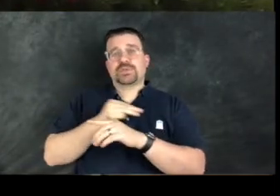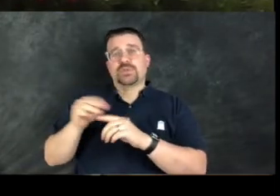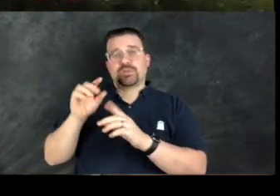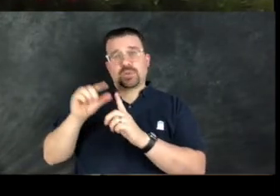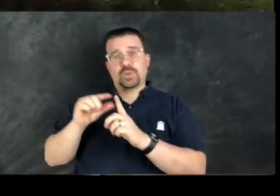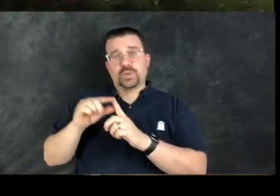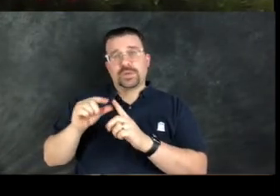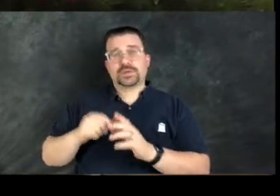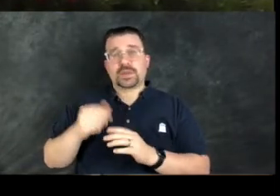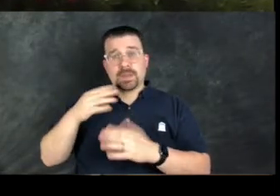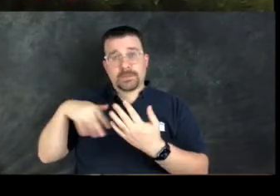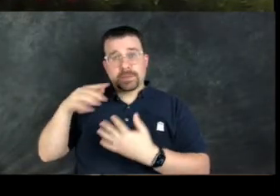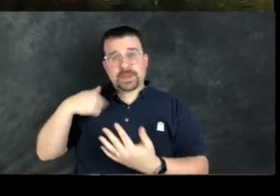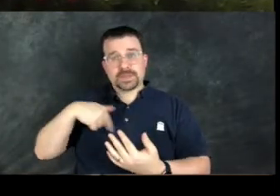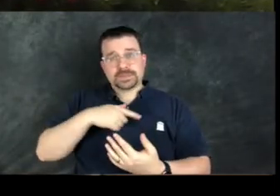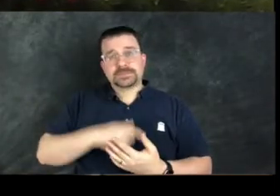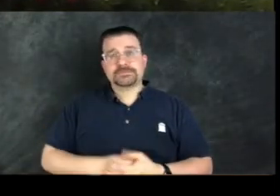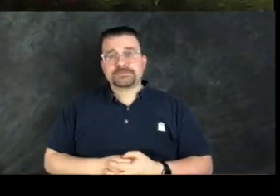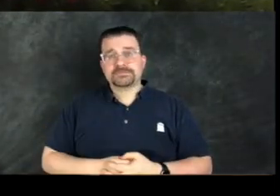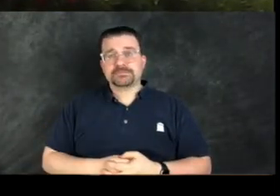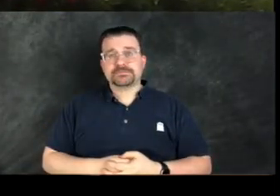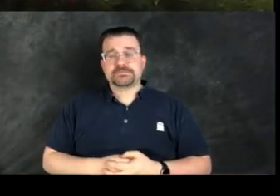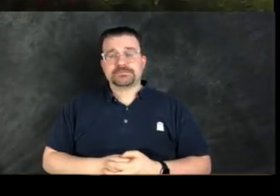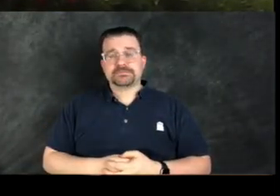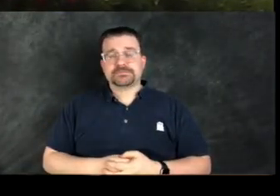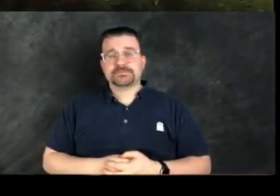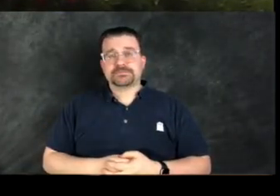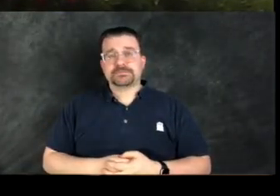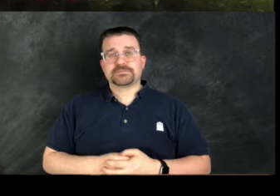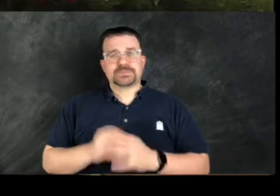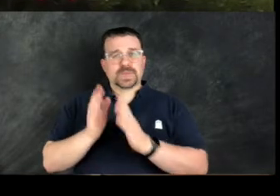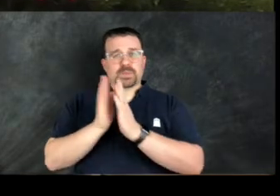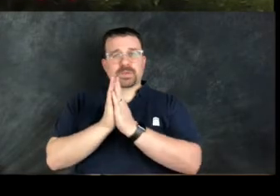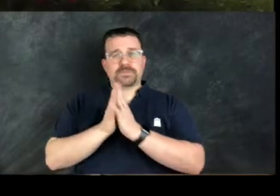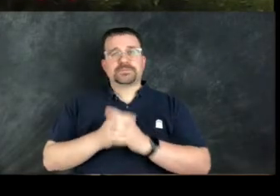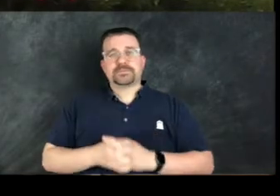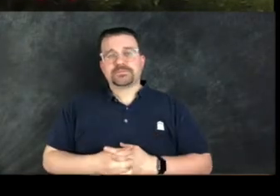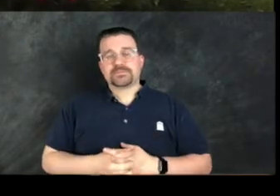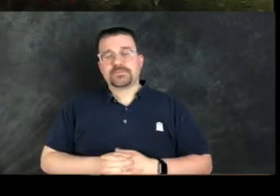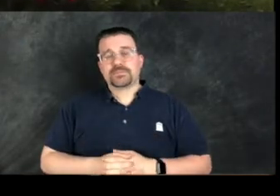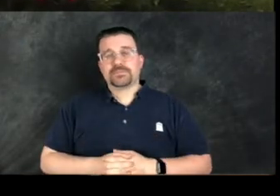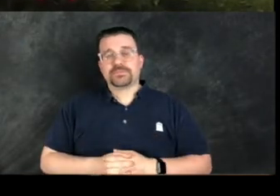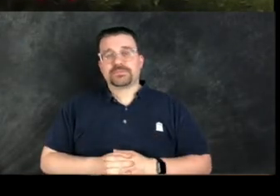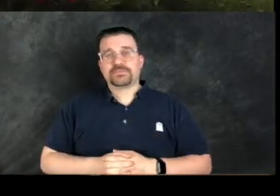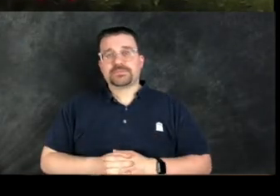word among us here today. Let us pray.